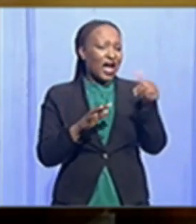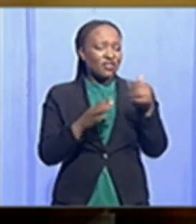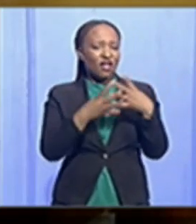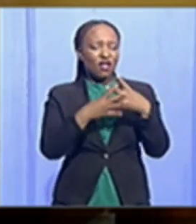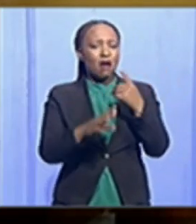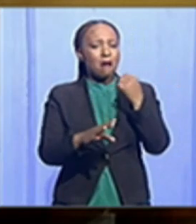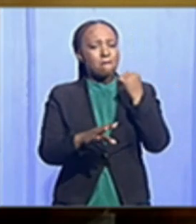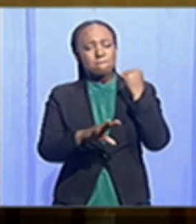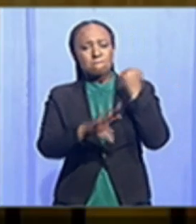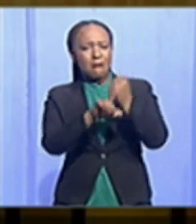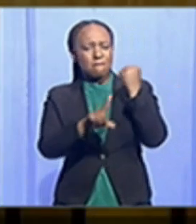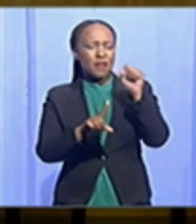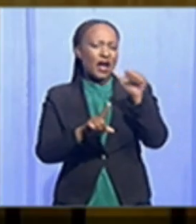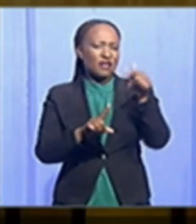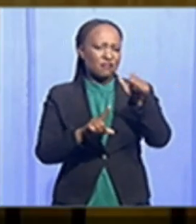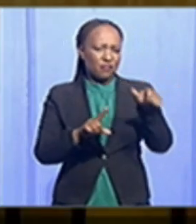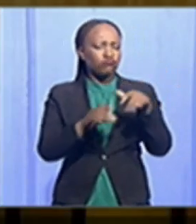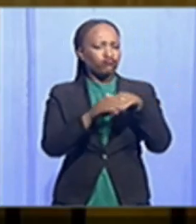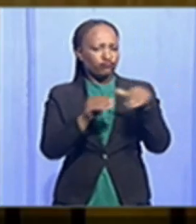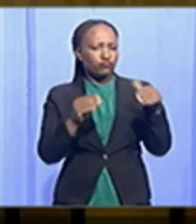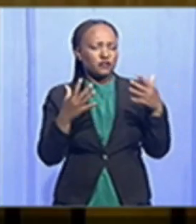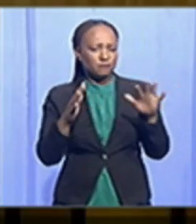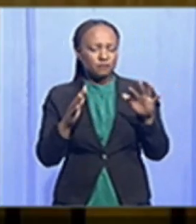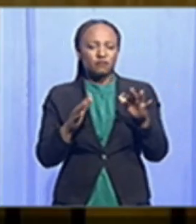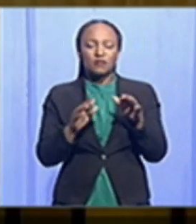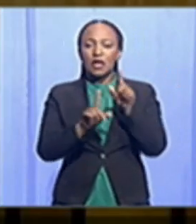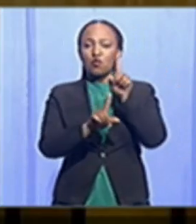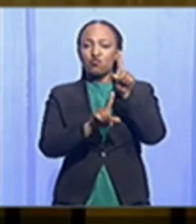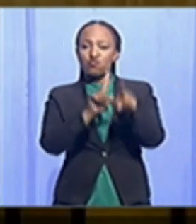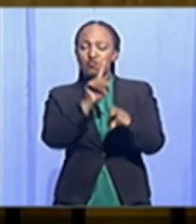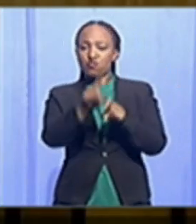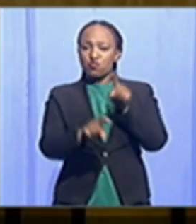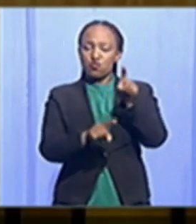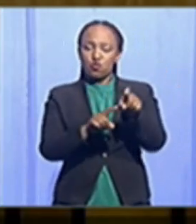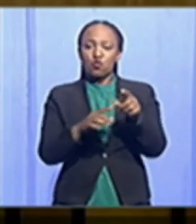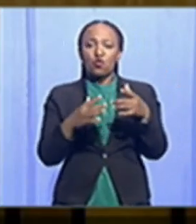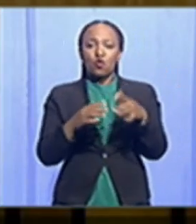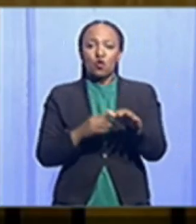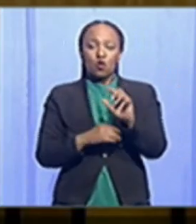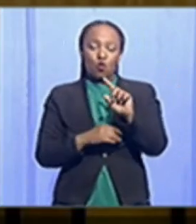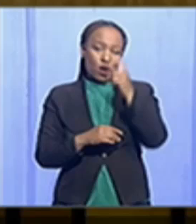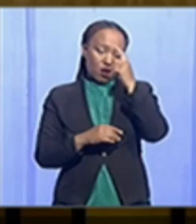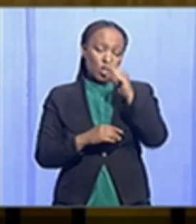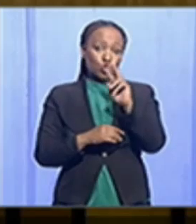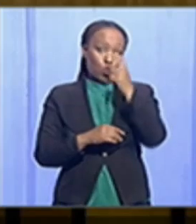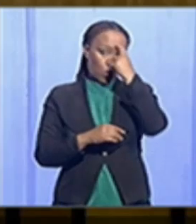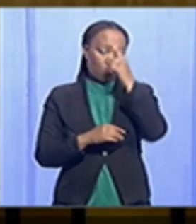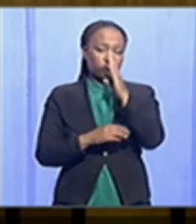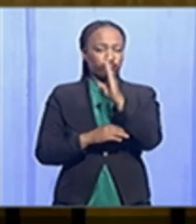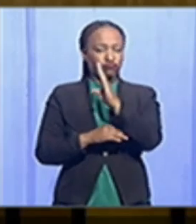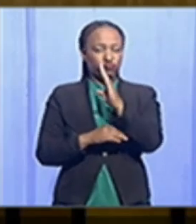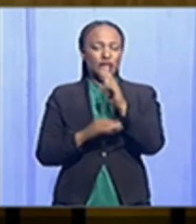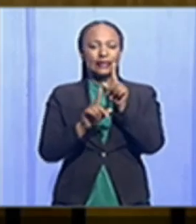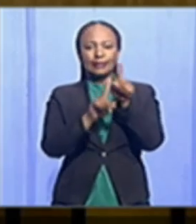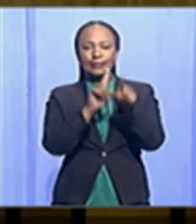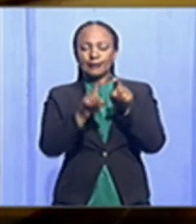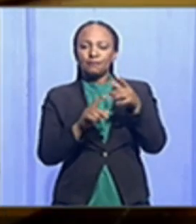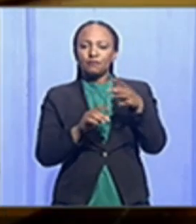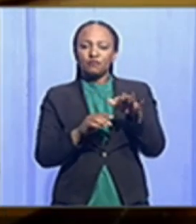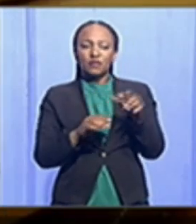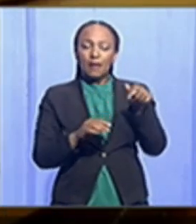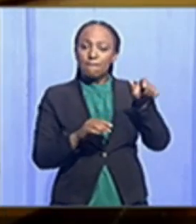and went out. Kgadiko ya dipotšišo e thomile ka iri ya bobedi mosegare ka mo Advocate Mnisi e le ya botšiša setsebi sa